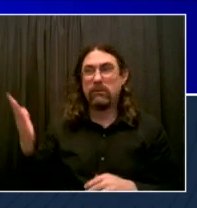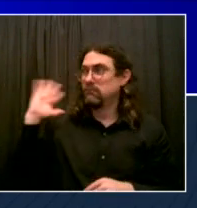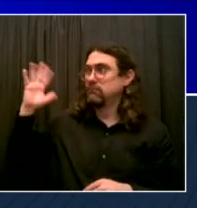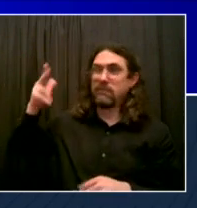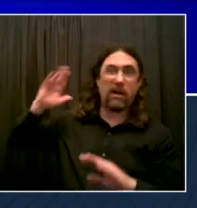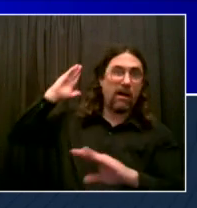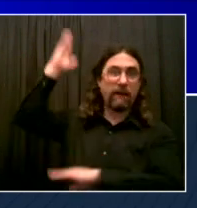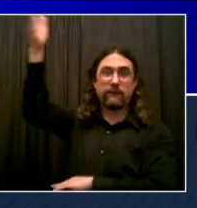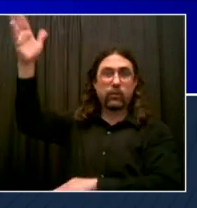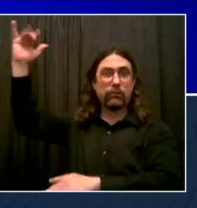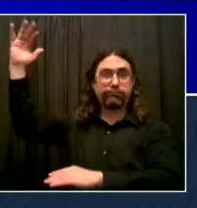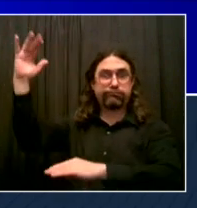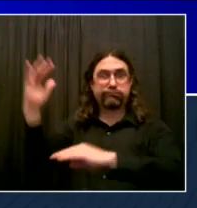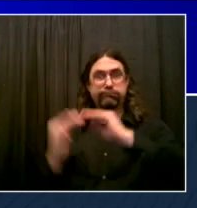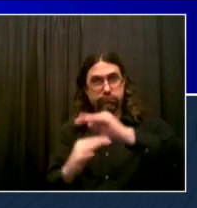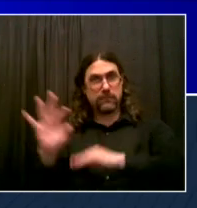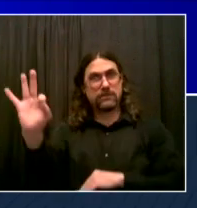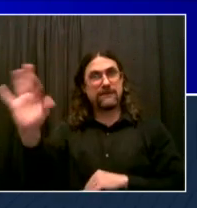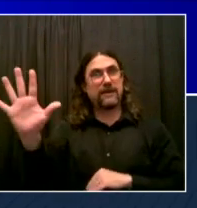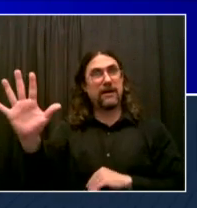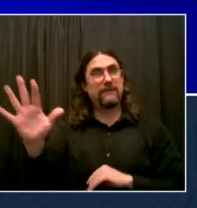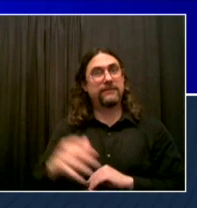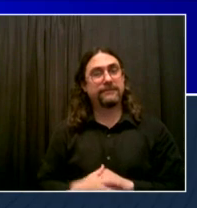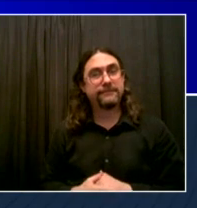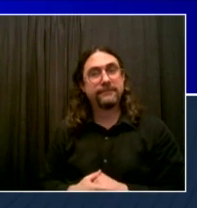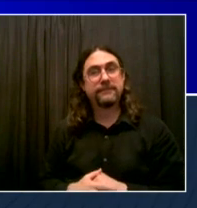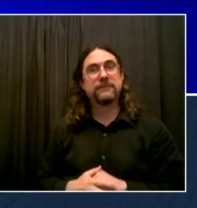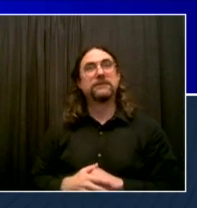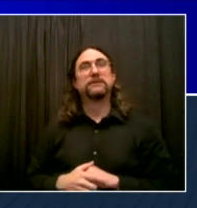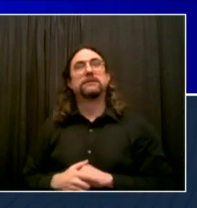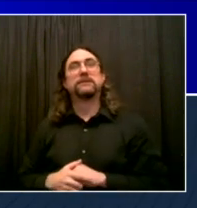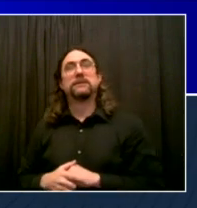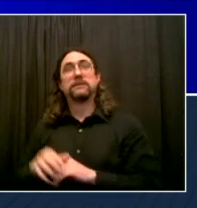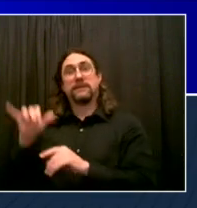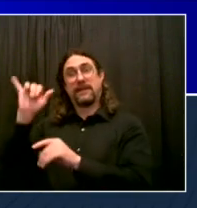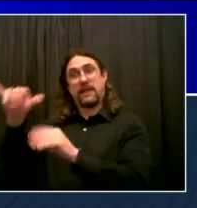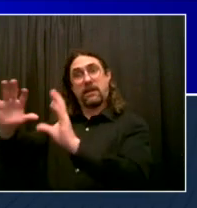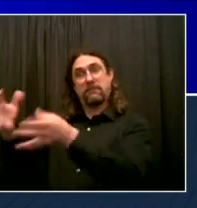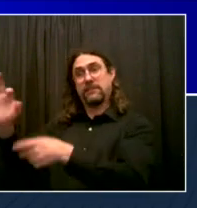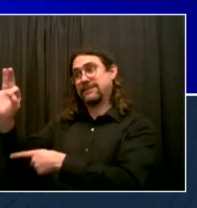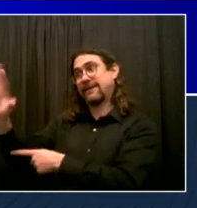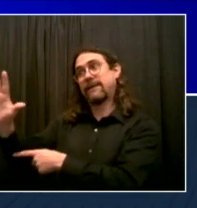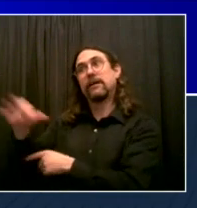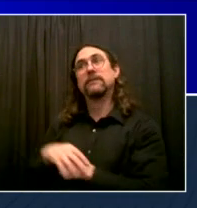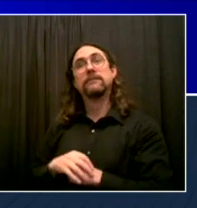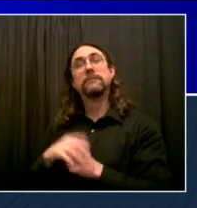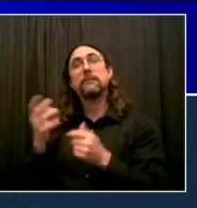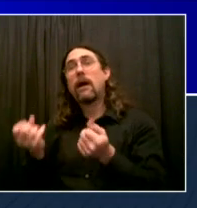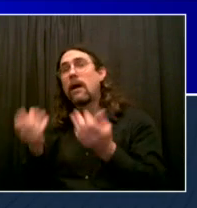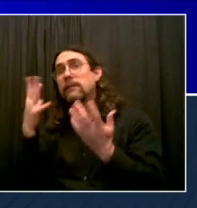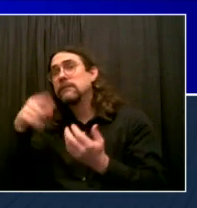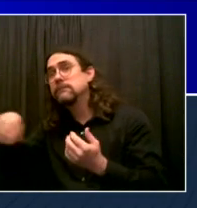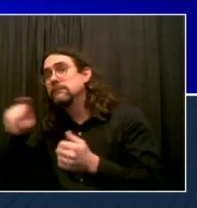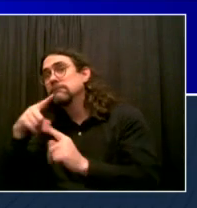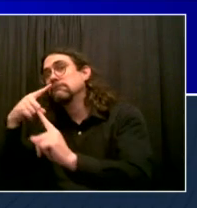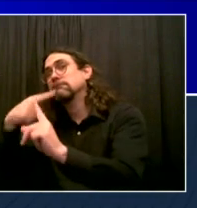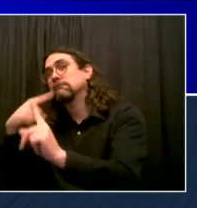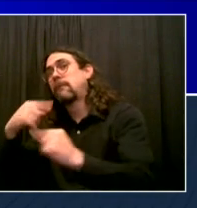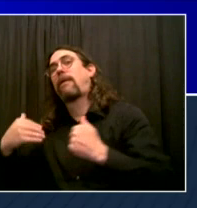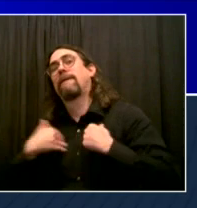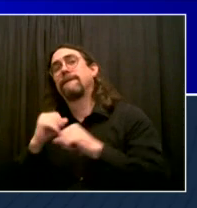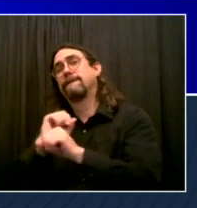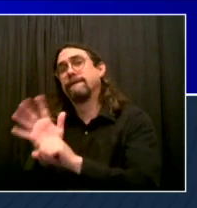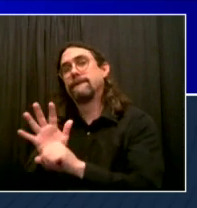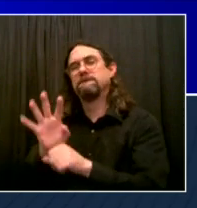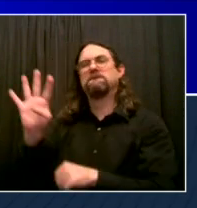threshold. Confirmed positivity of 40% even. And hospitalization rate, we were just at the edge a